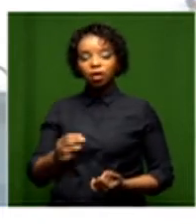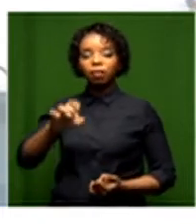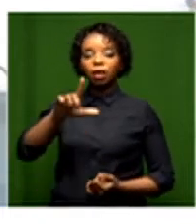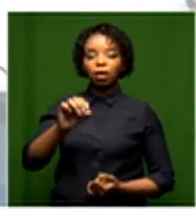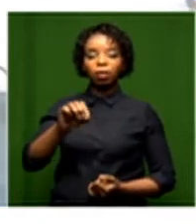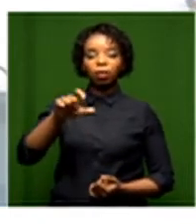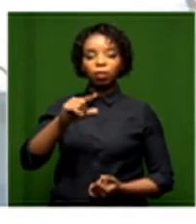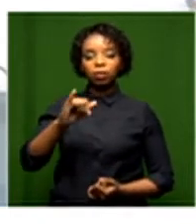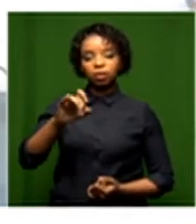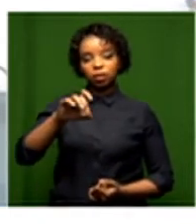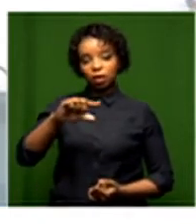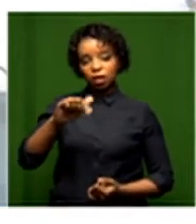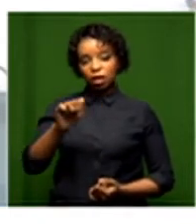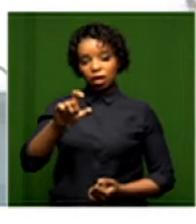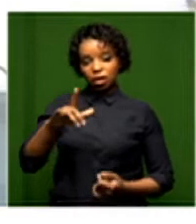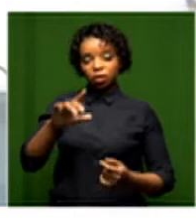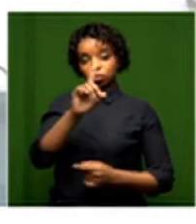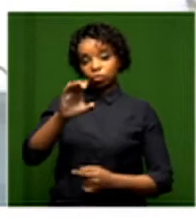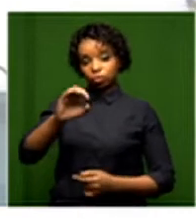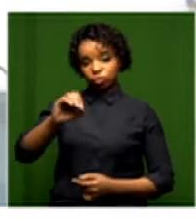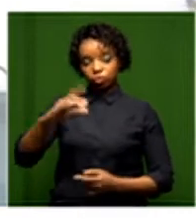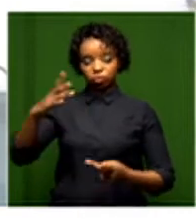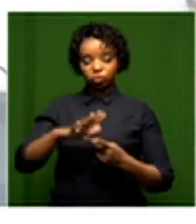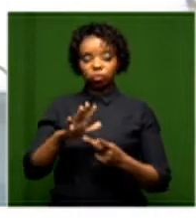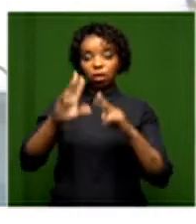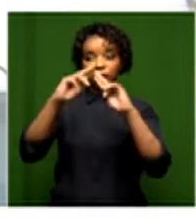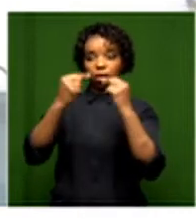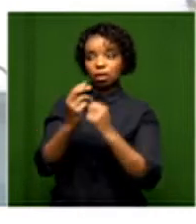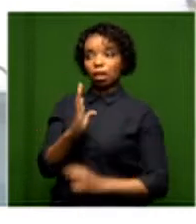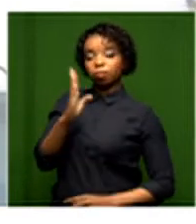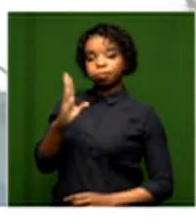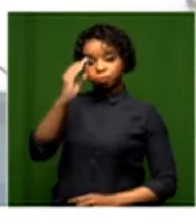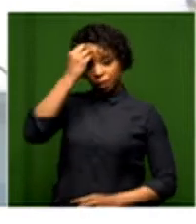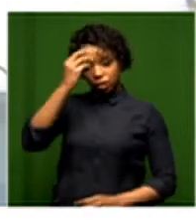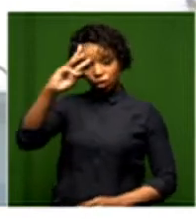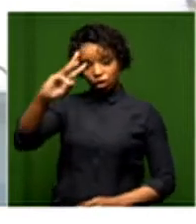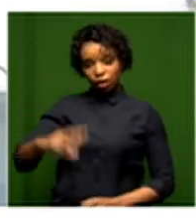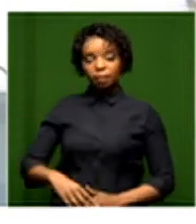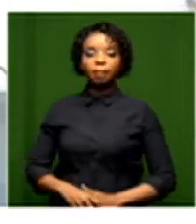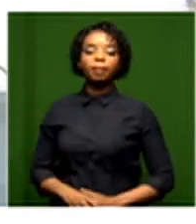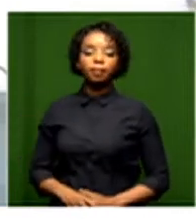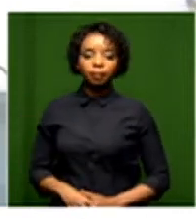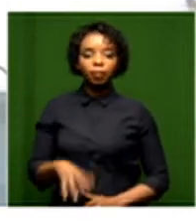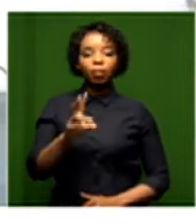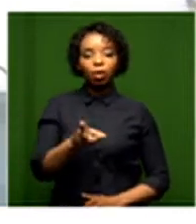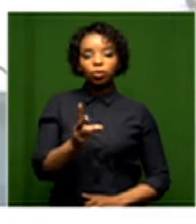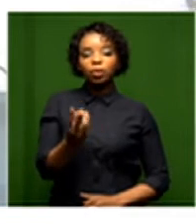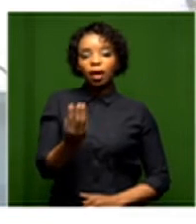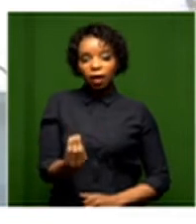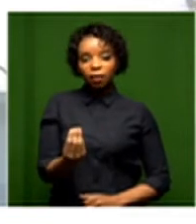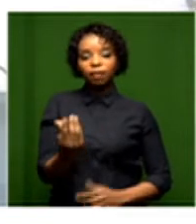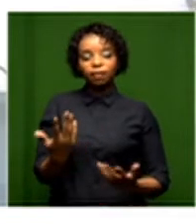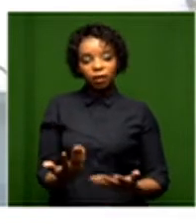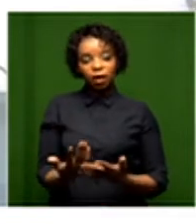National Zoological Gardens in Victoria Zoo, as it's well known. And then there's also an animal collection in